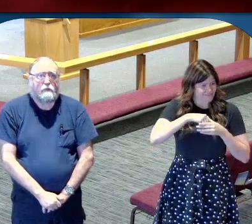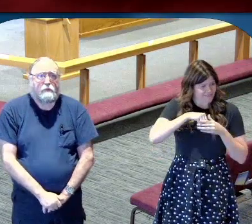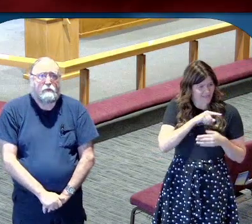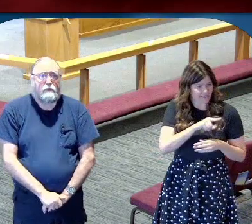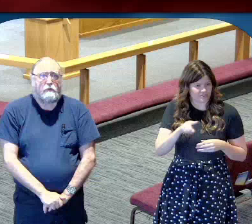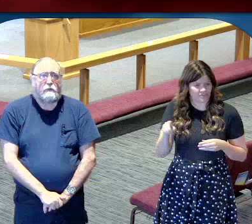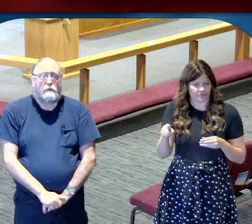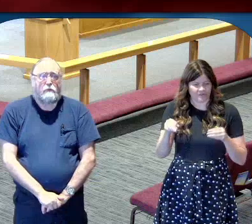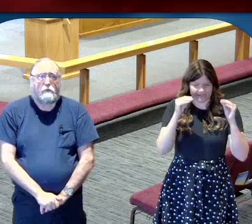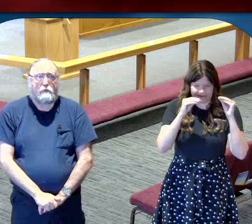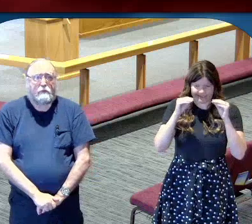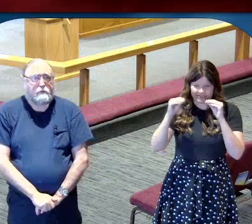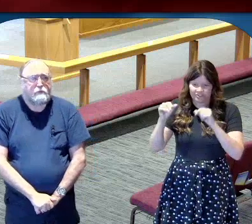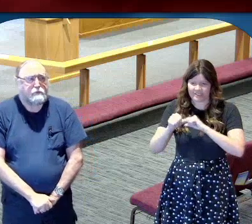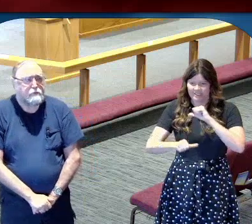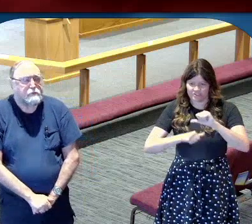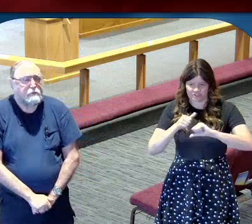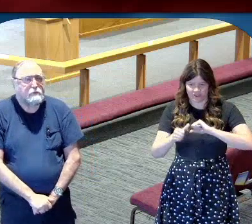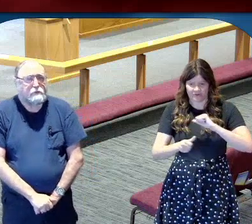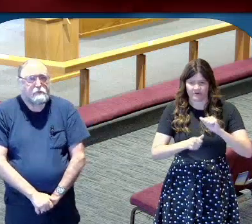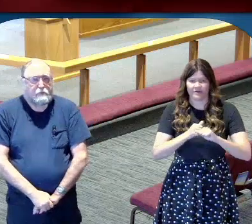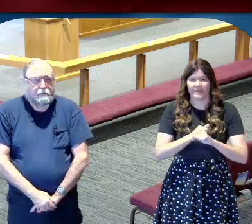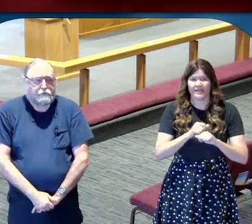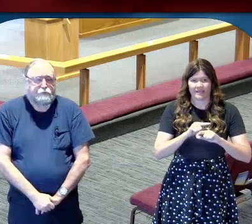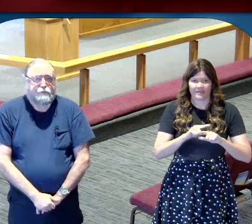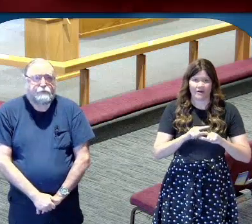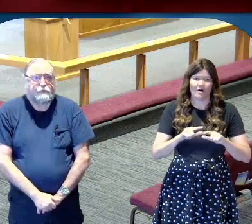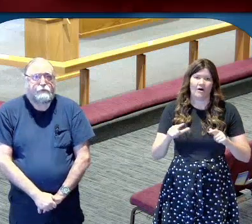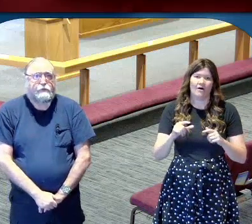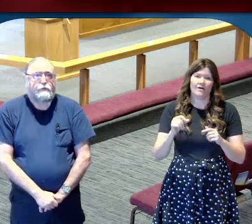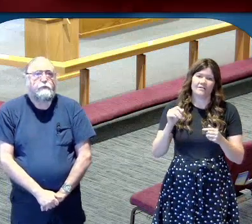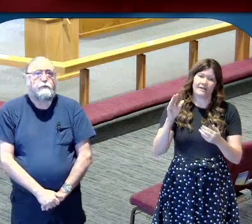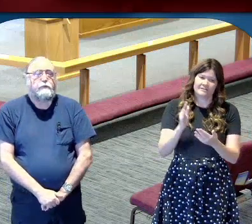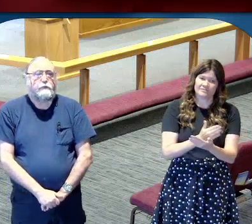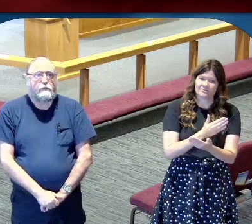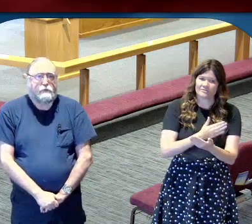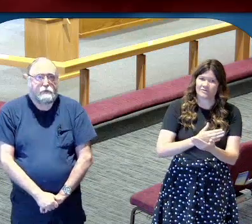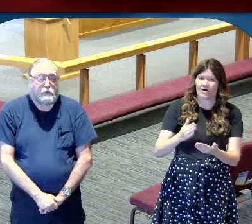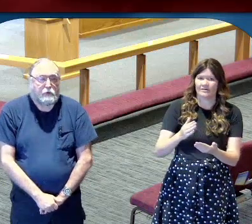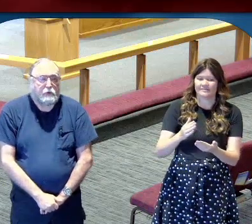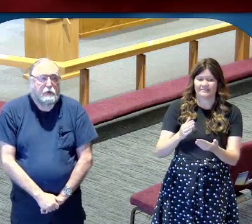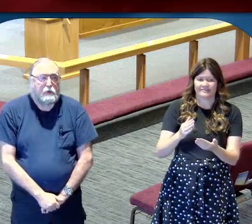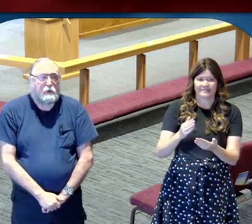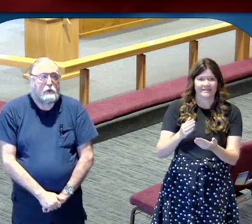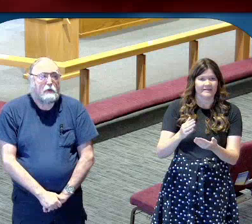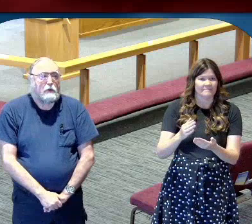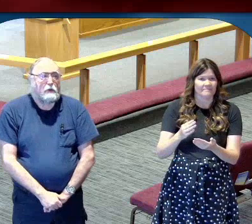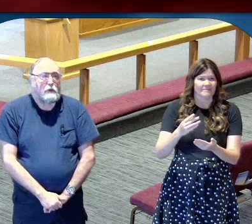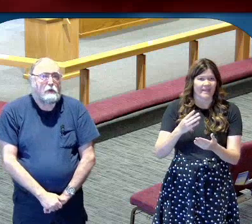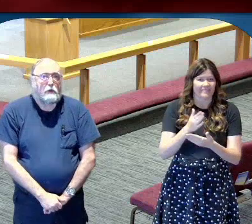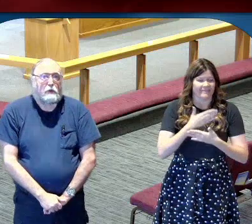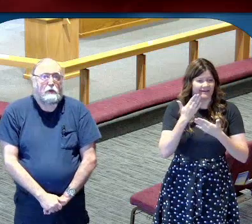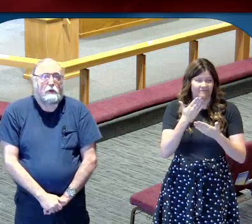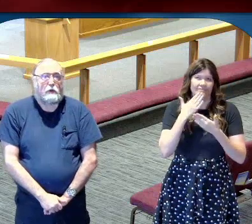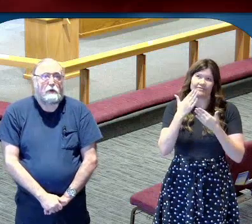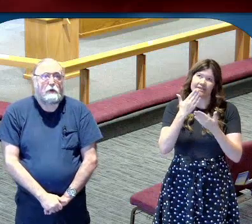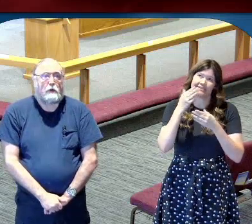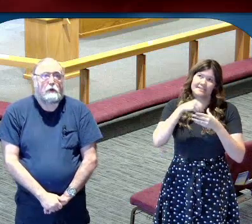and admonishing one another in all wisdom, singing psalms and hymns and spiritual songs with thankfulness in your hearts to